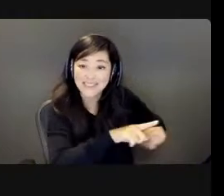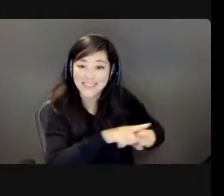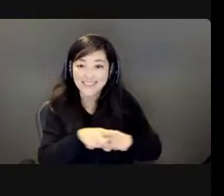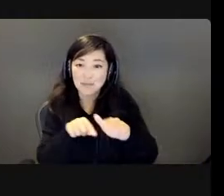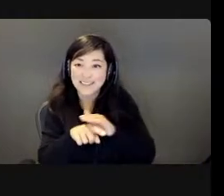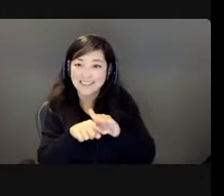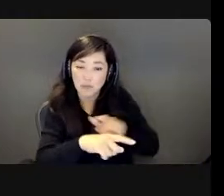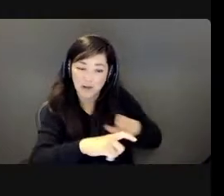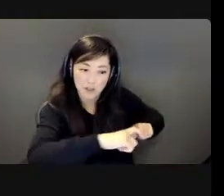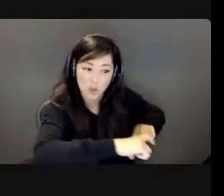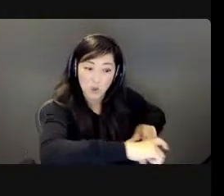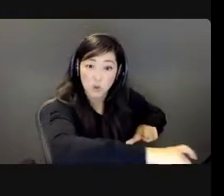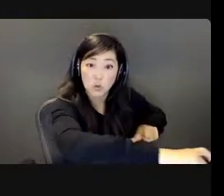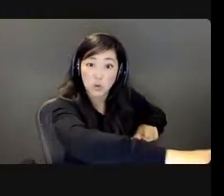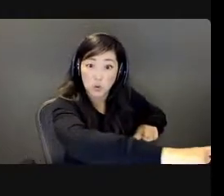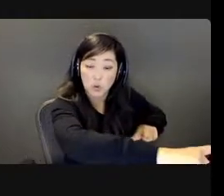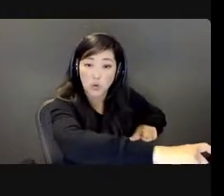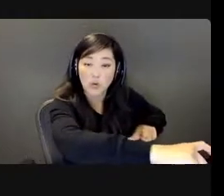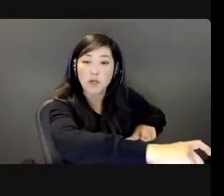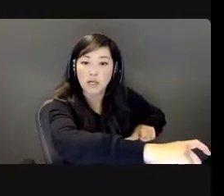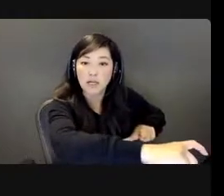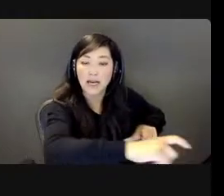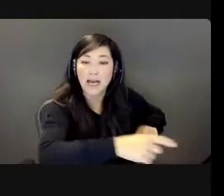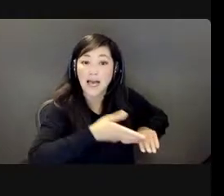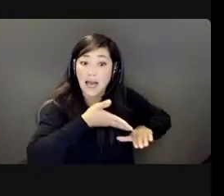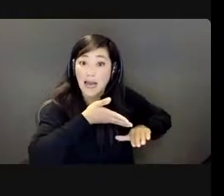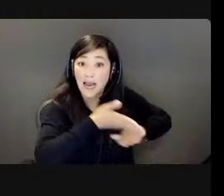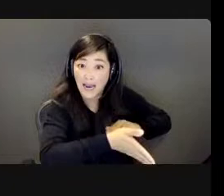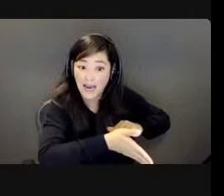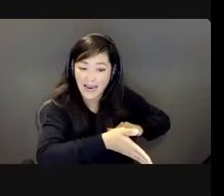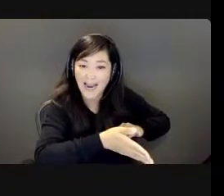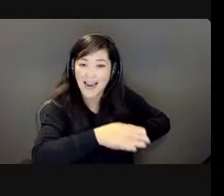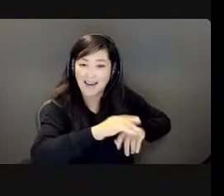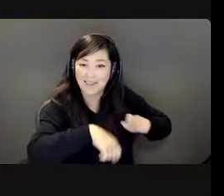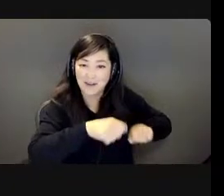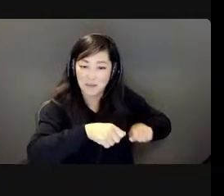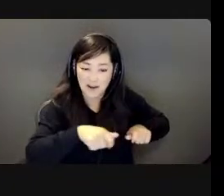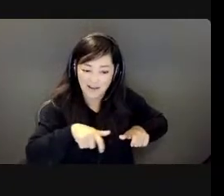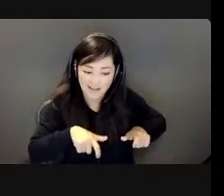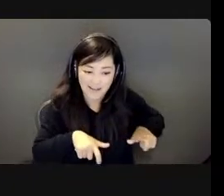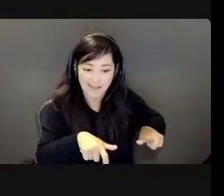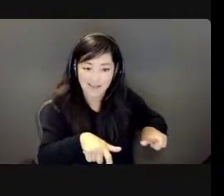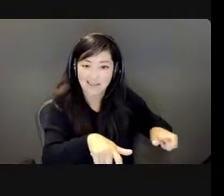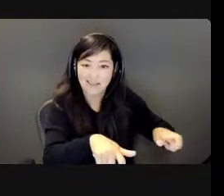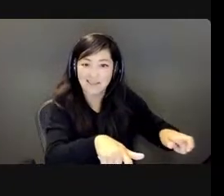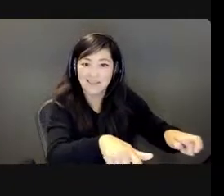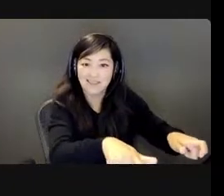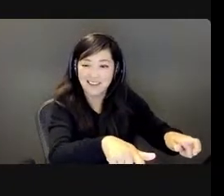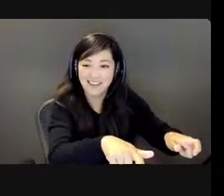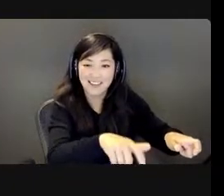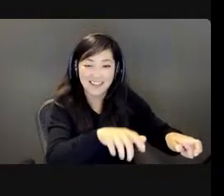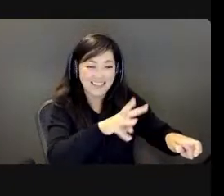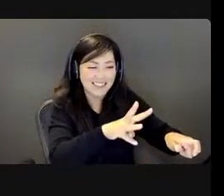part of the way along after the bike path started, and it goes for like 6 to 8